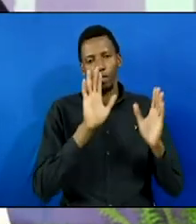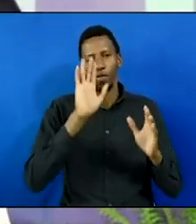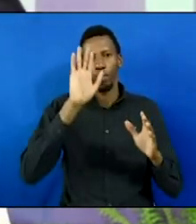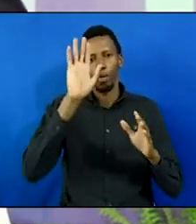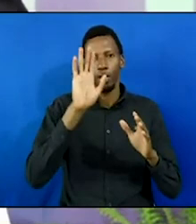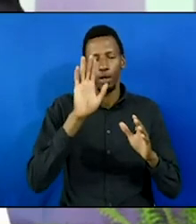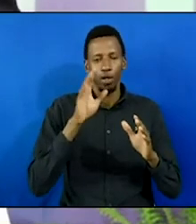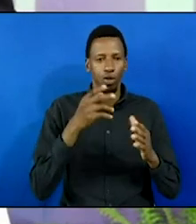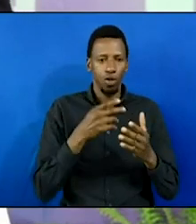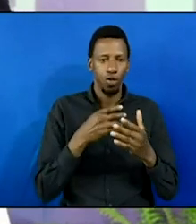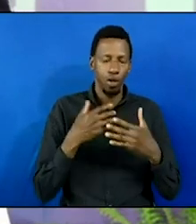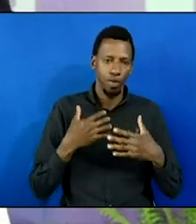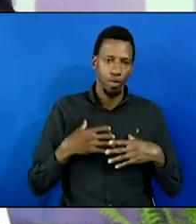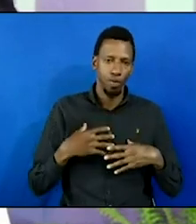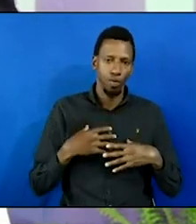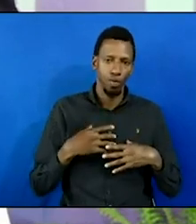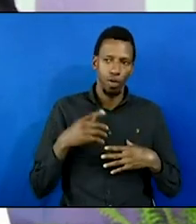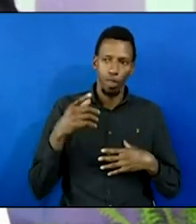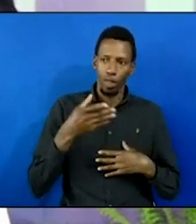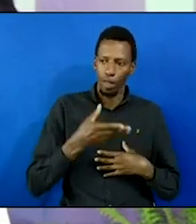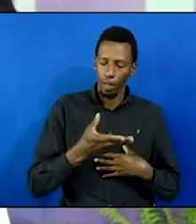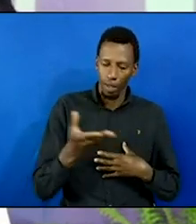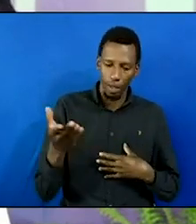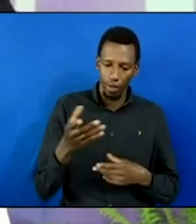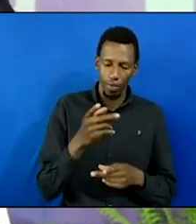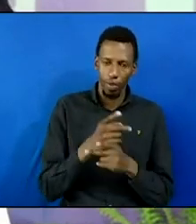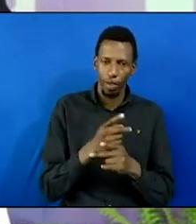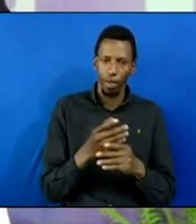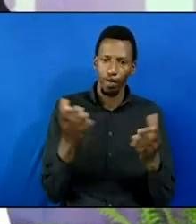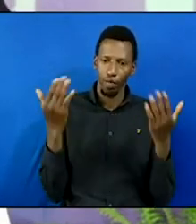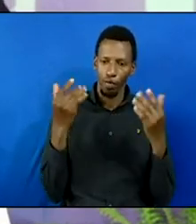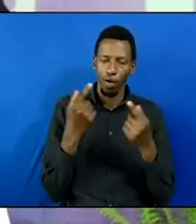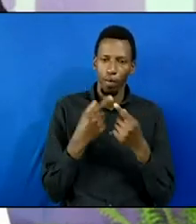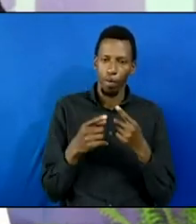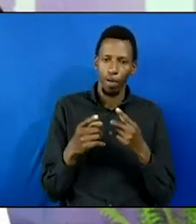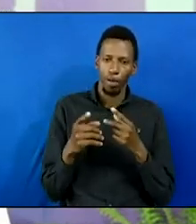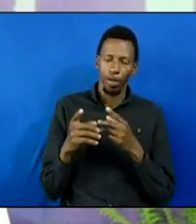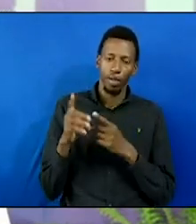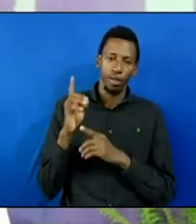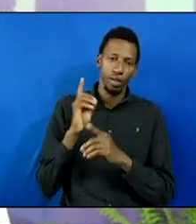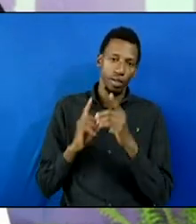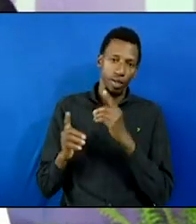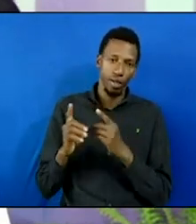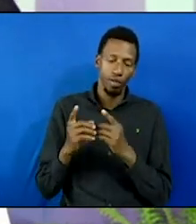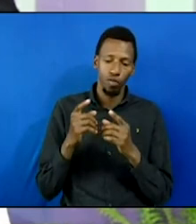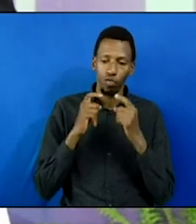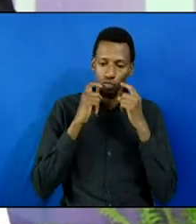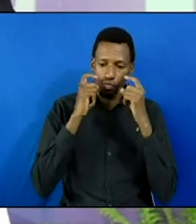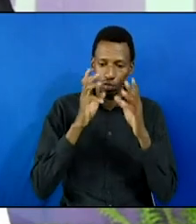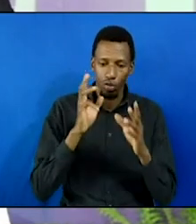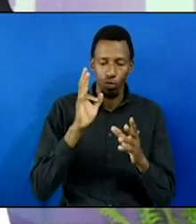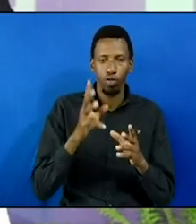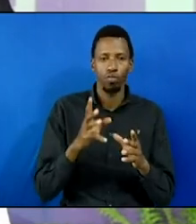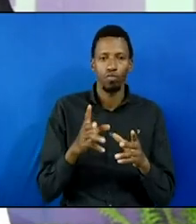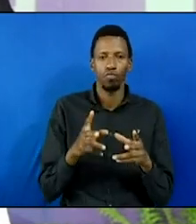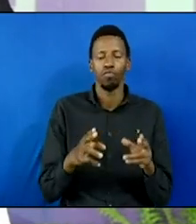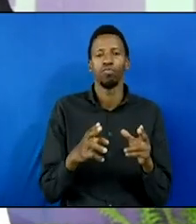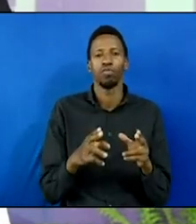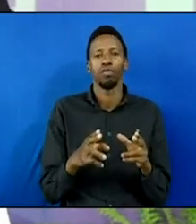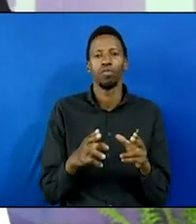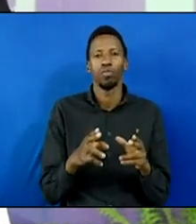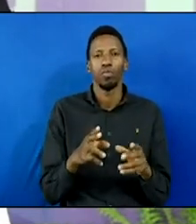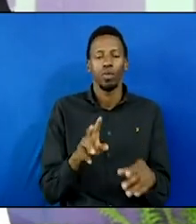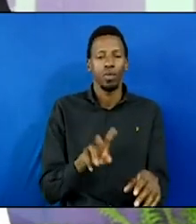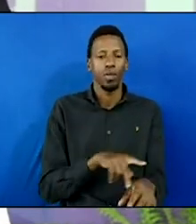are preserved forever. But the descendants of the wicked shall be cut off. The